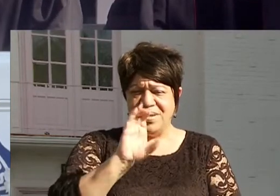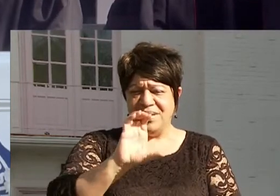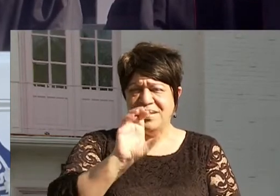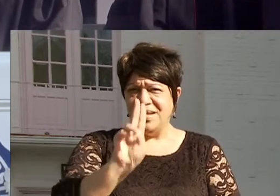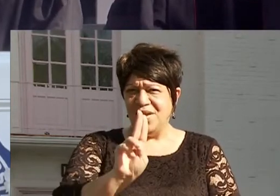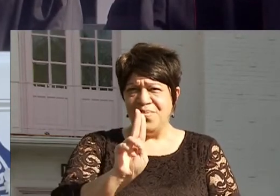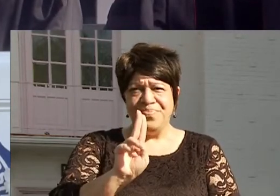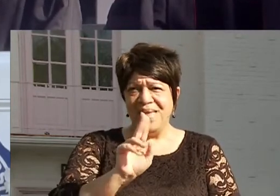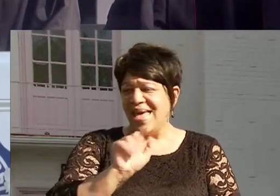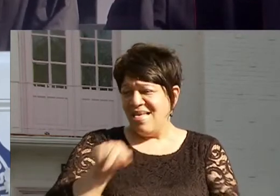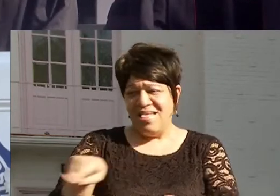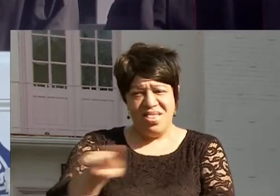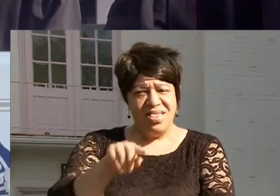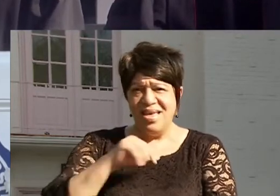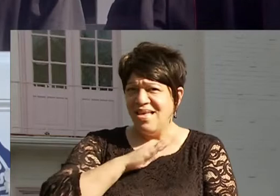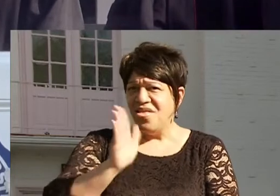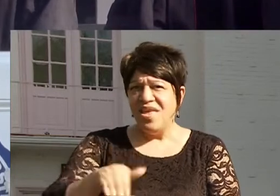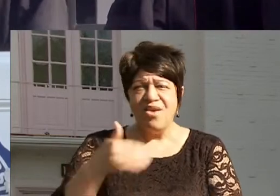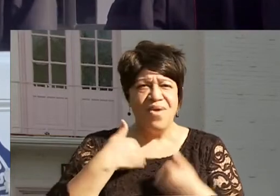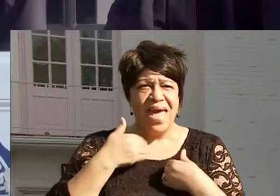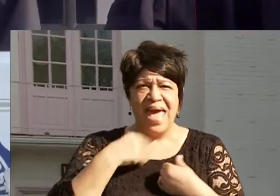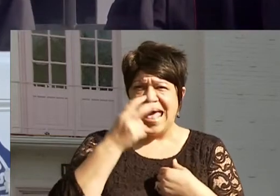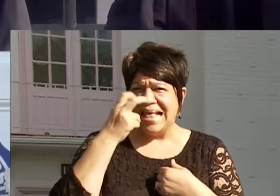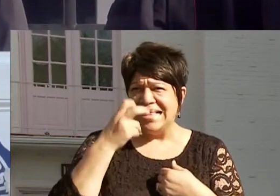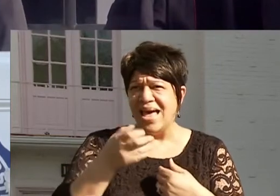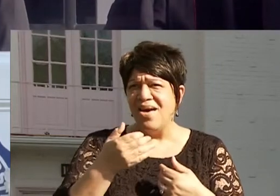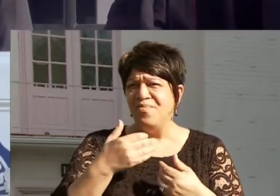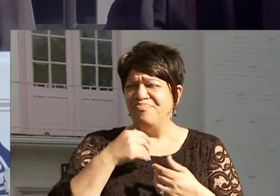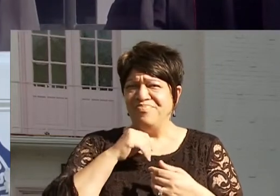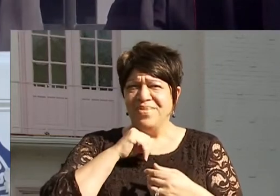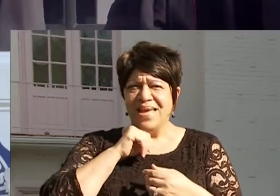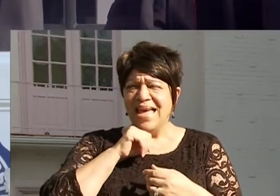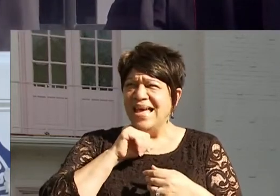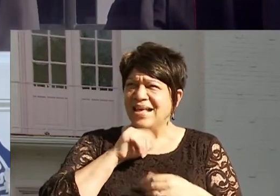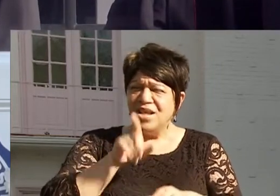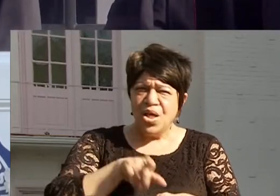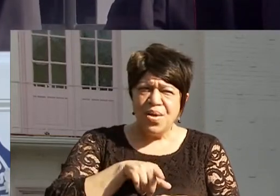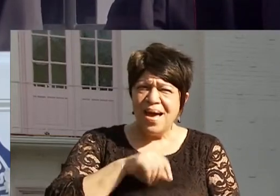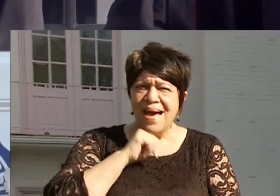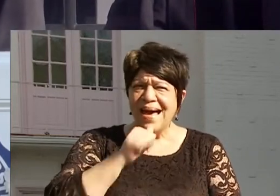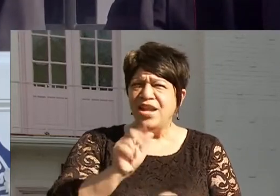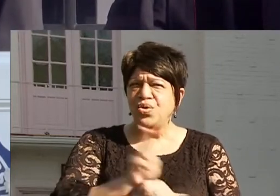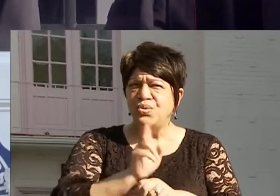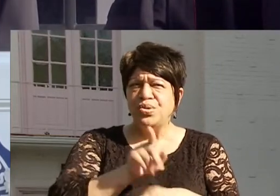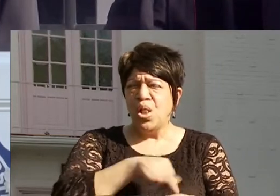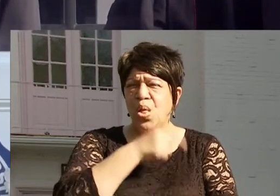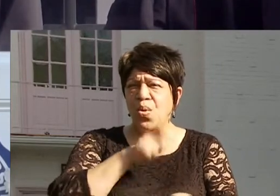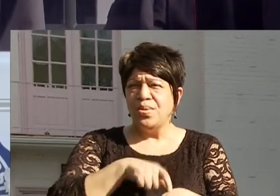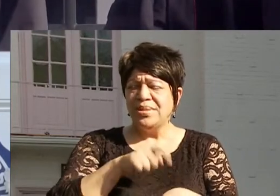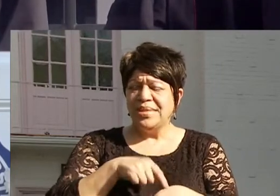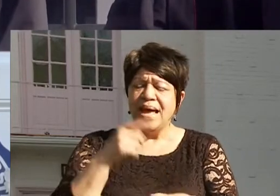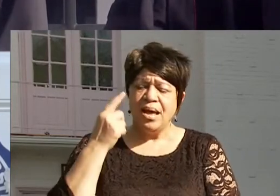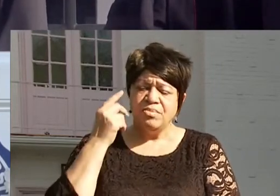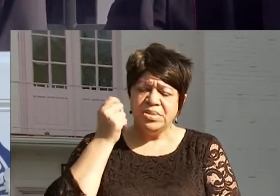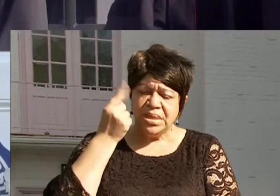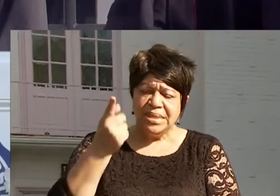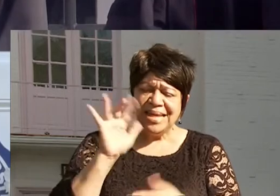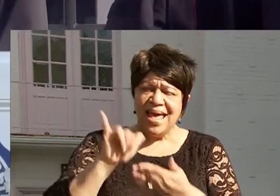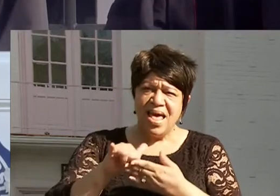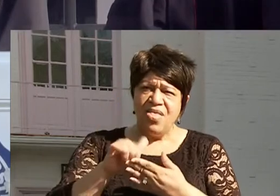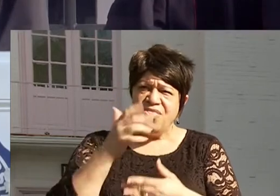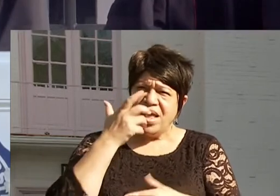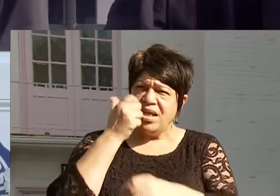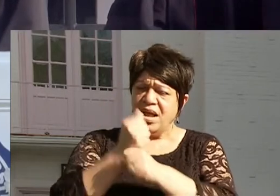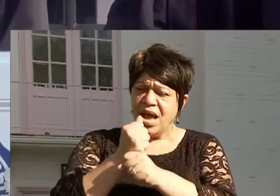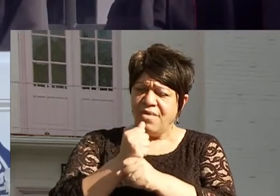I had. There was no chip on their shoulders. It didn't take long before I learned that this confidence came from growing up as members of